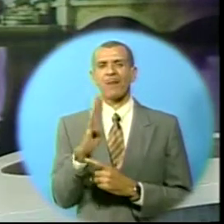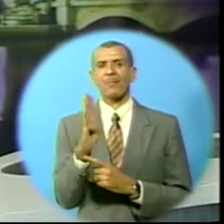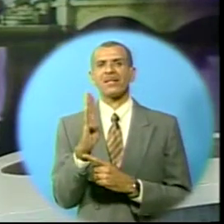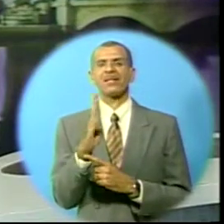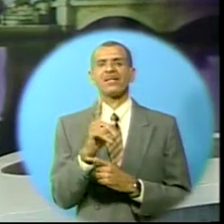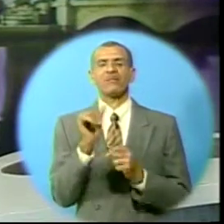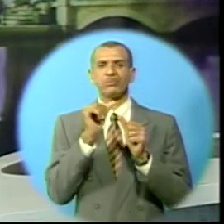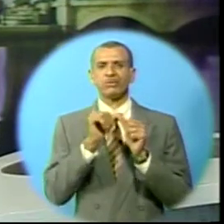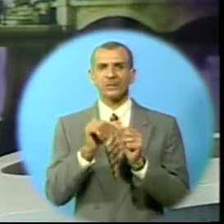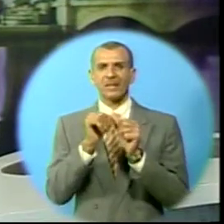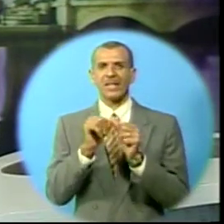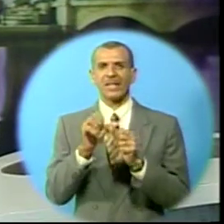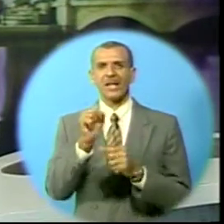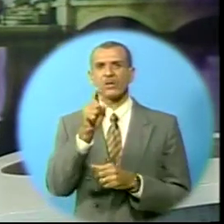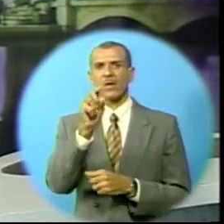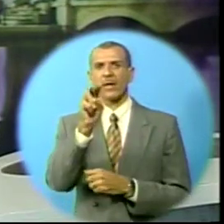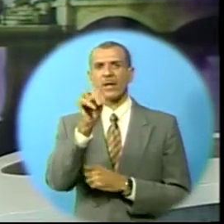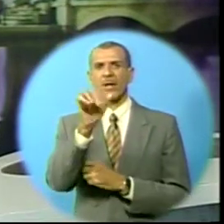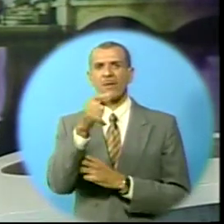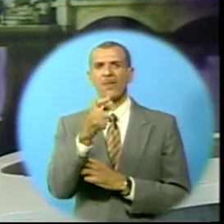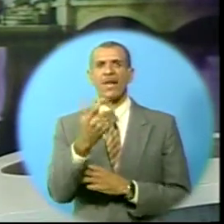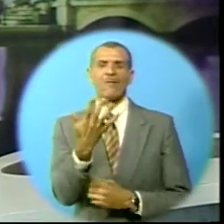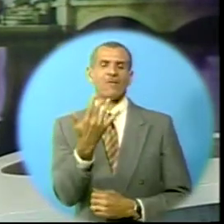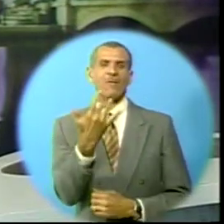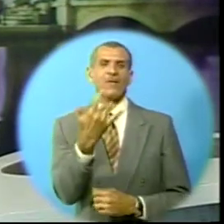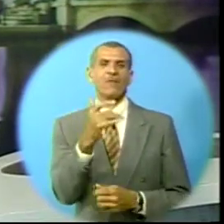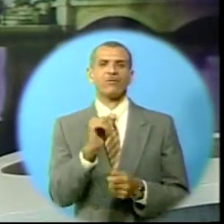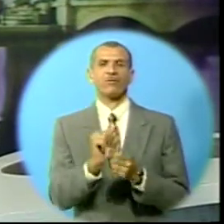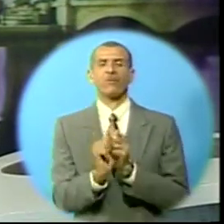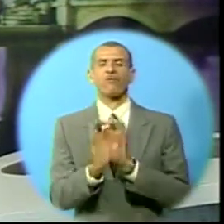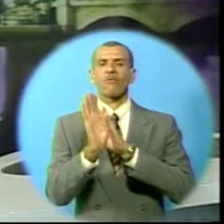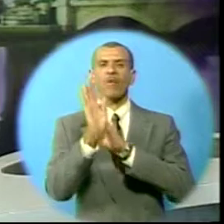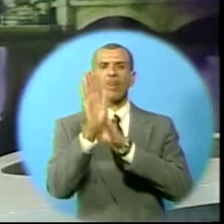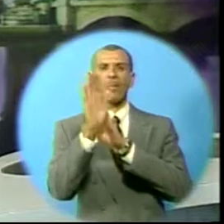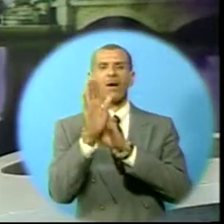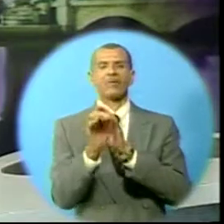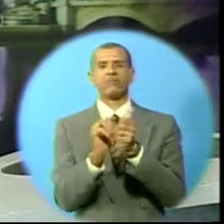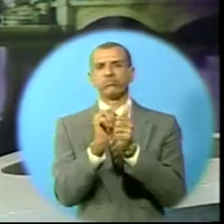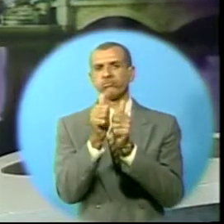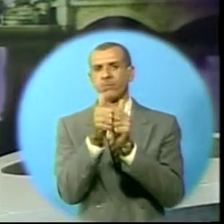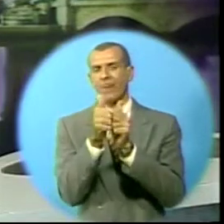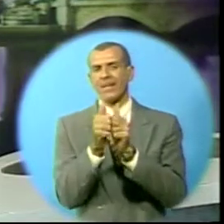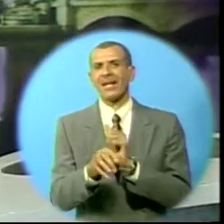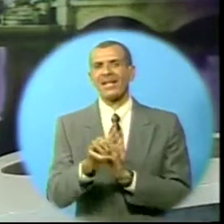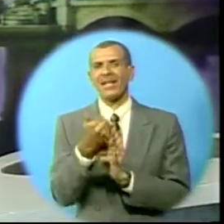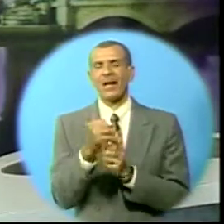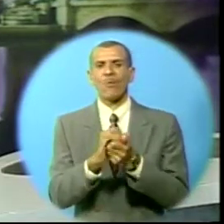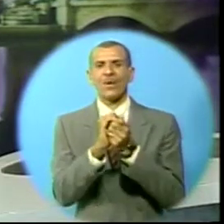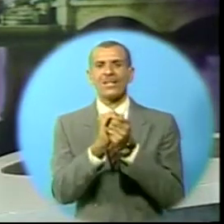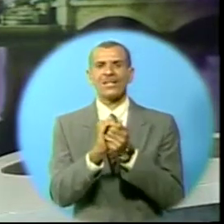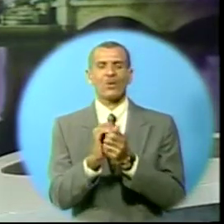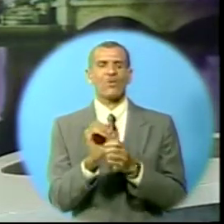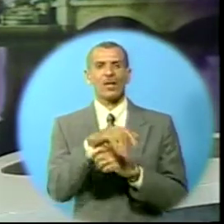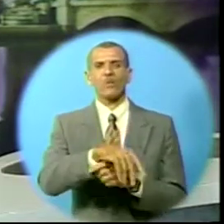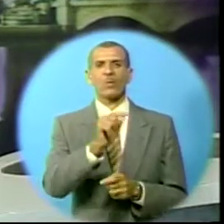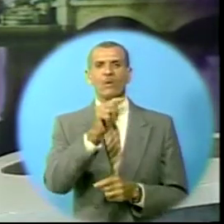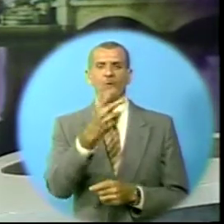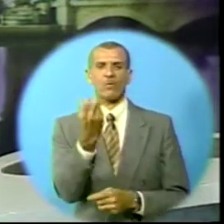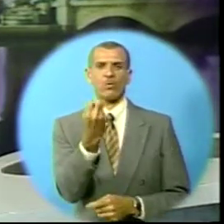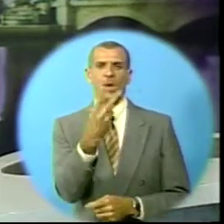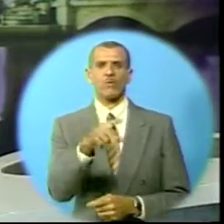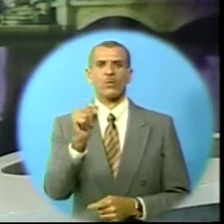outlasted Suriname in Pool B at the 15th Caribbean Volleyball Championship. 10-time winners Barbados beat their opponents